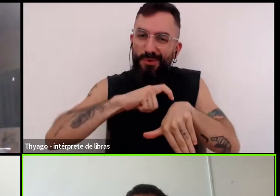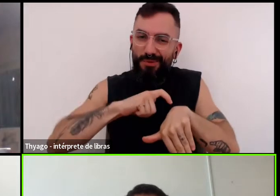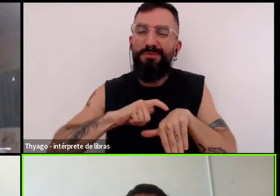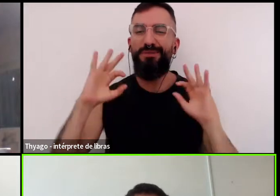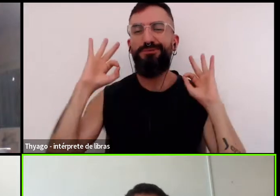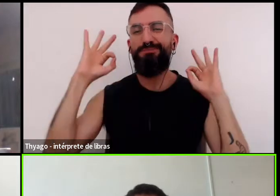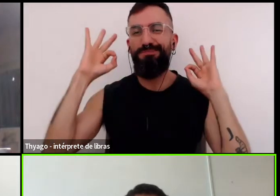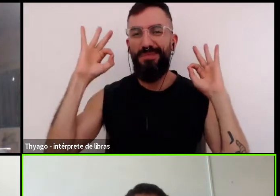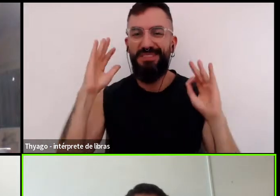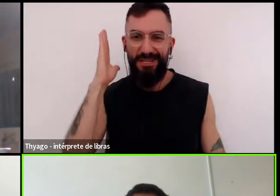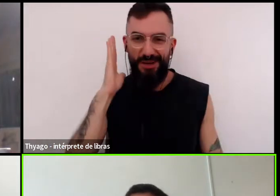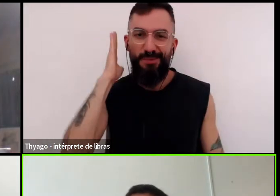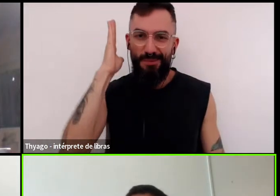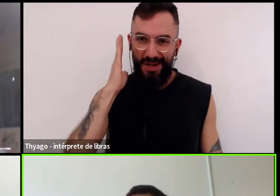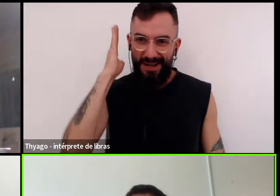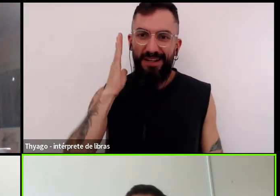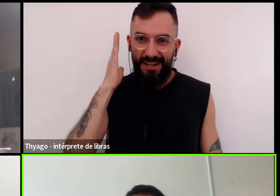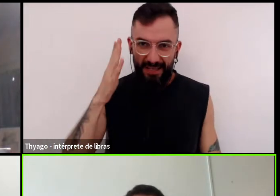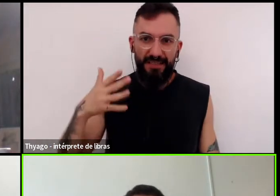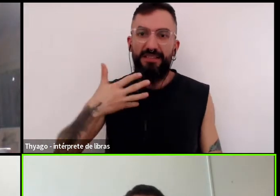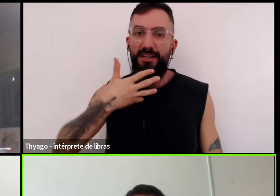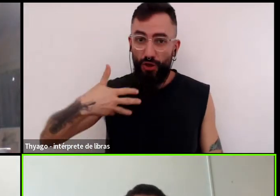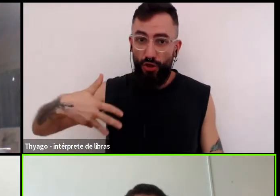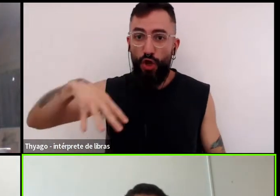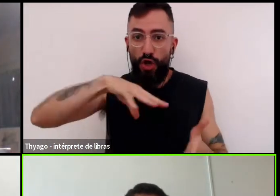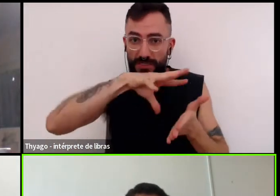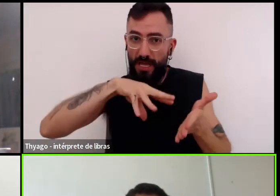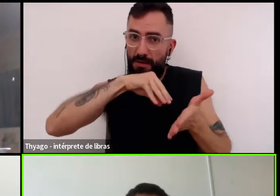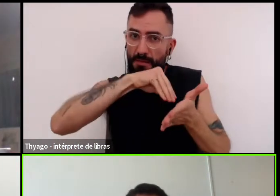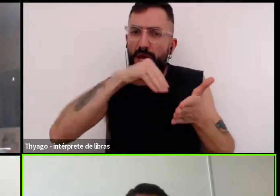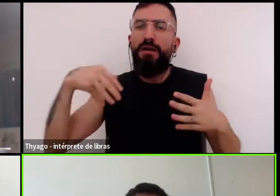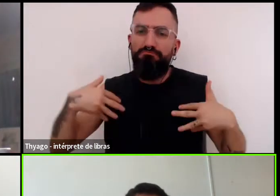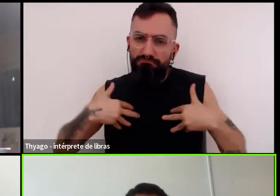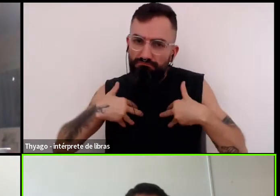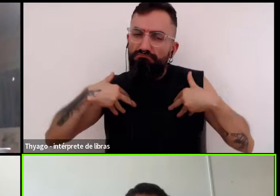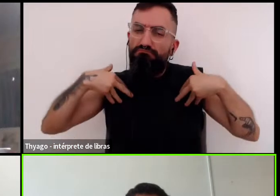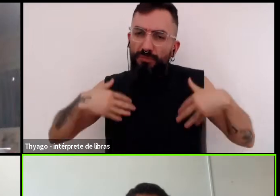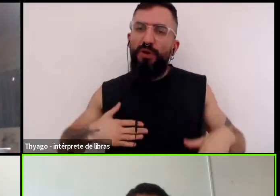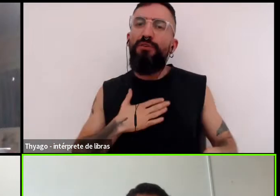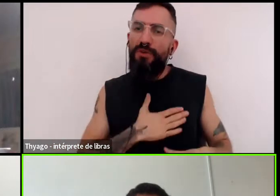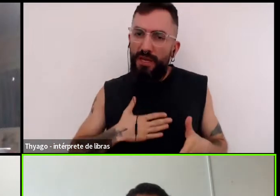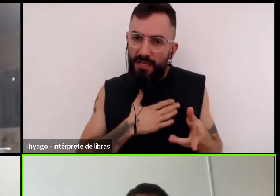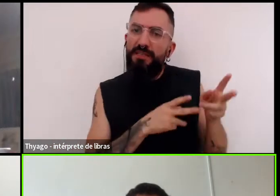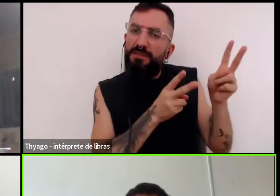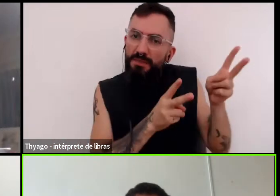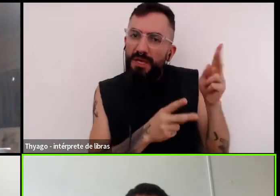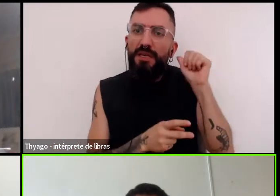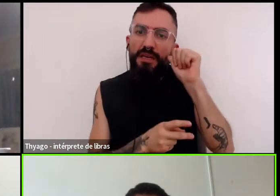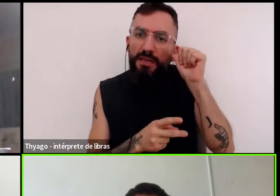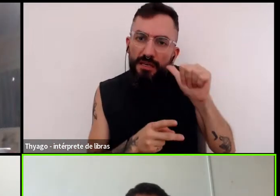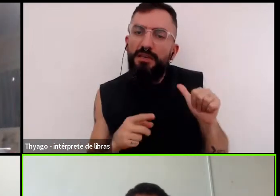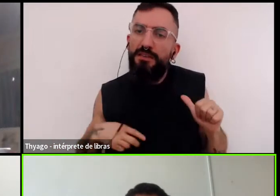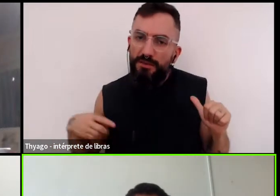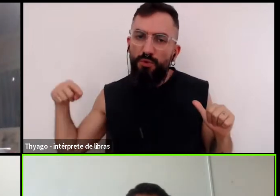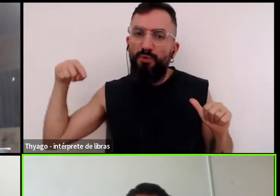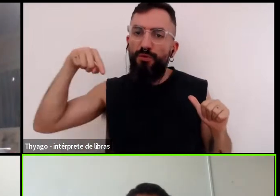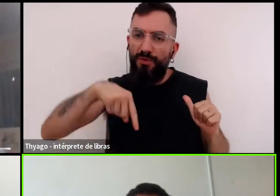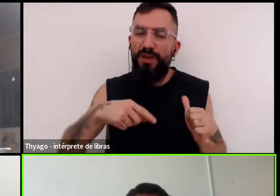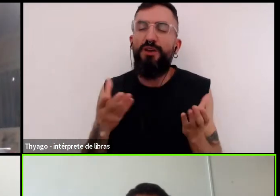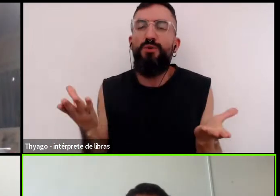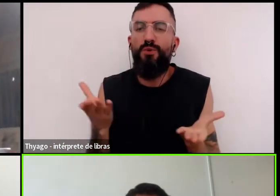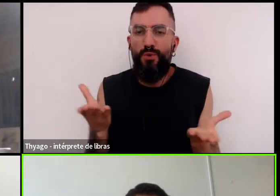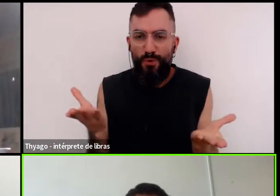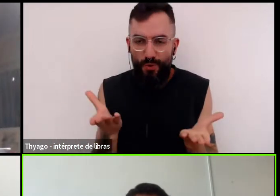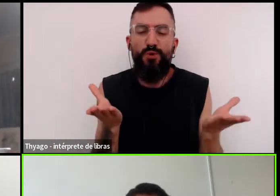ABRALIN is truly honored with her presence here today with us. Finally, I would like to